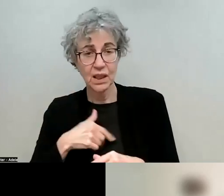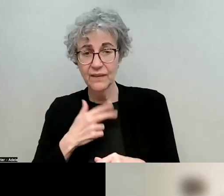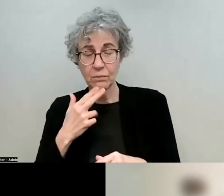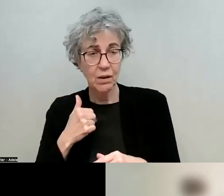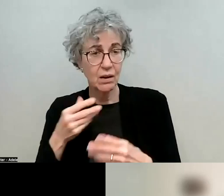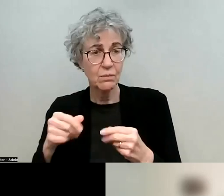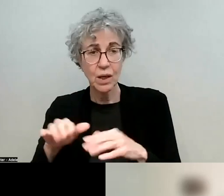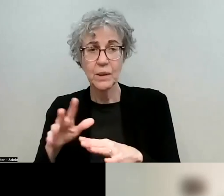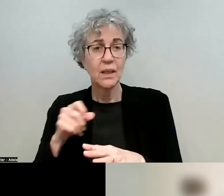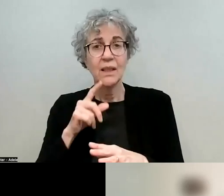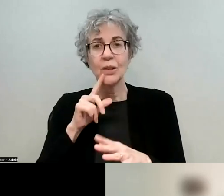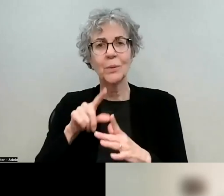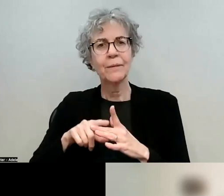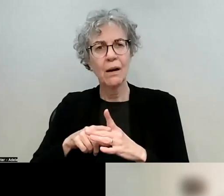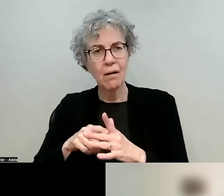more,